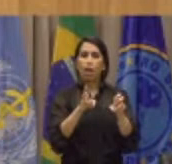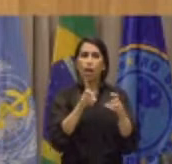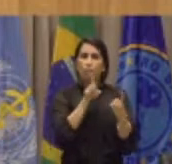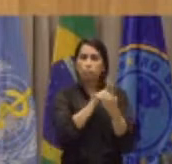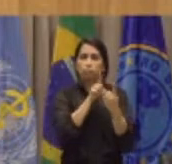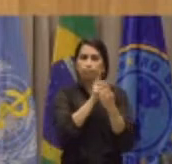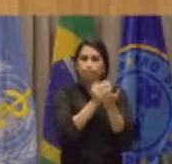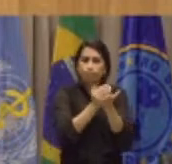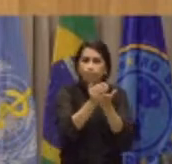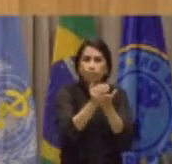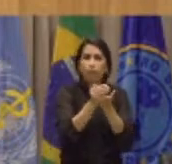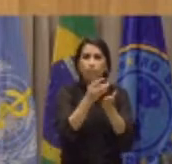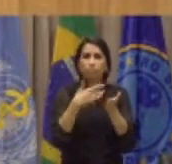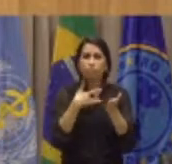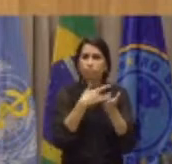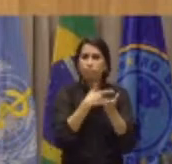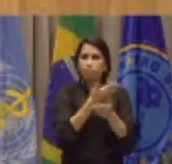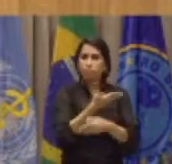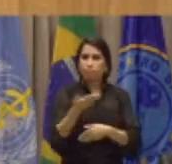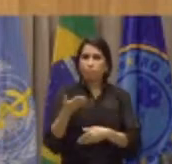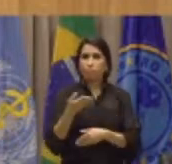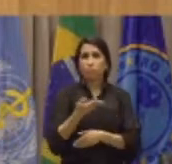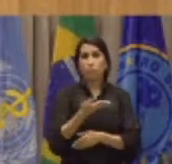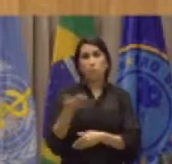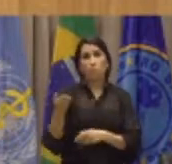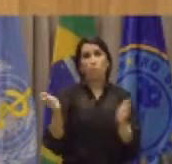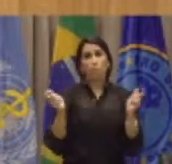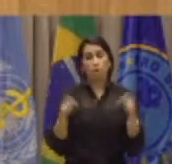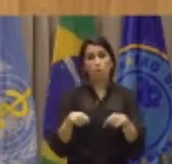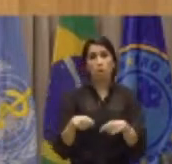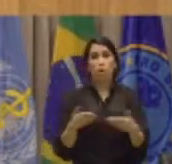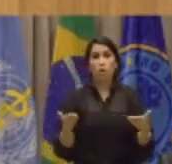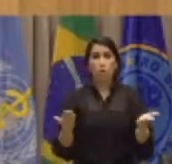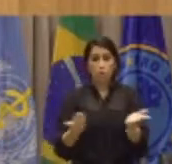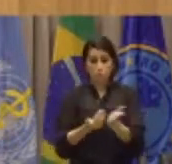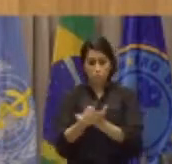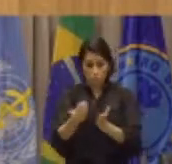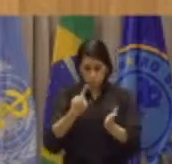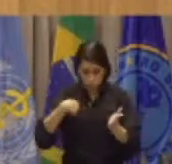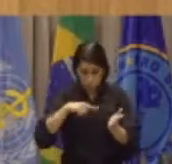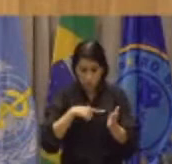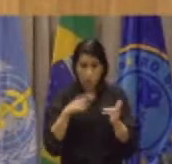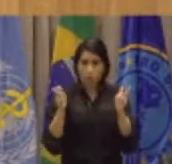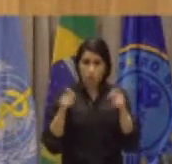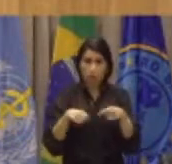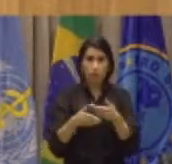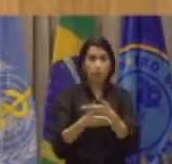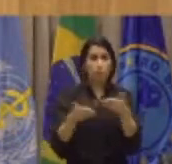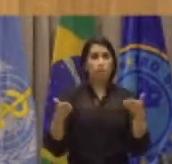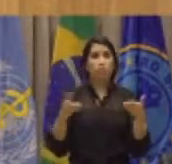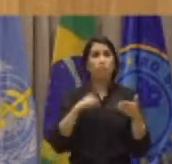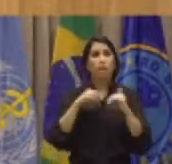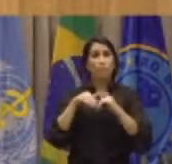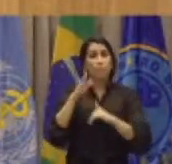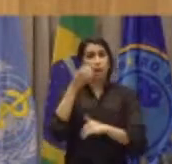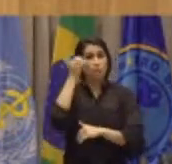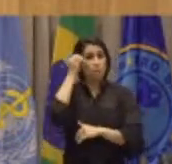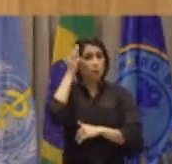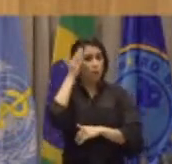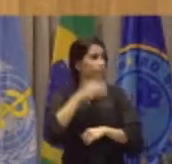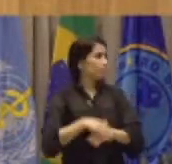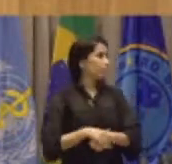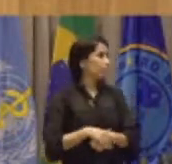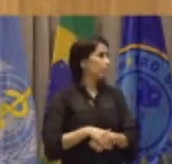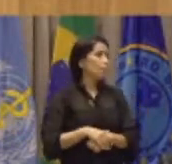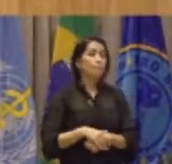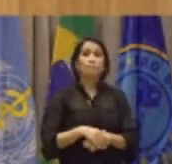health care and the systematic registration of patients can be something that will enable us to accumulate